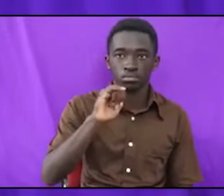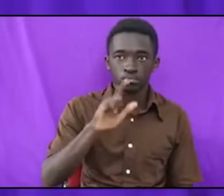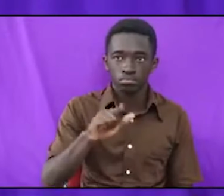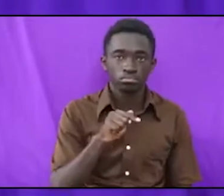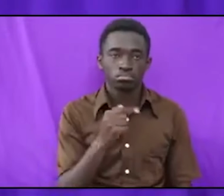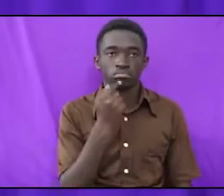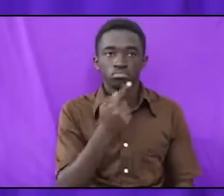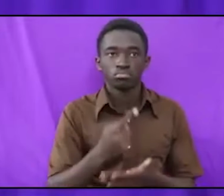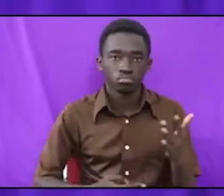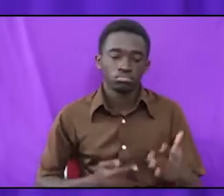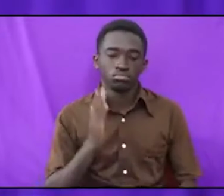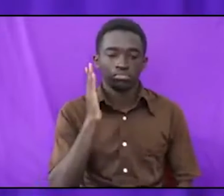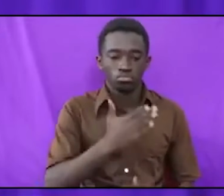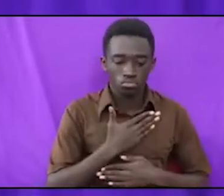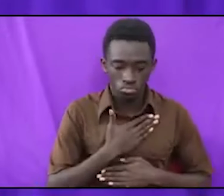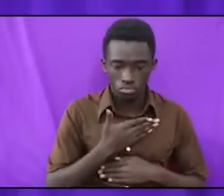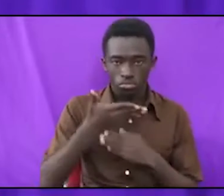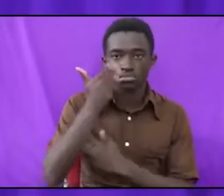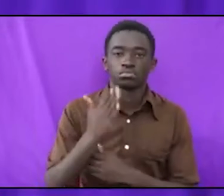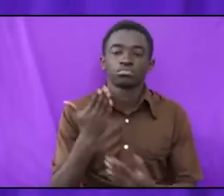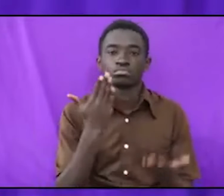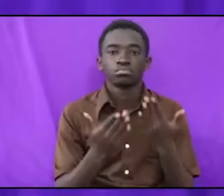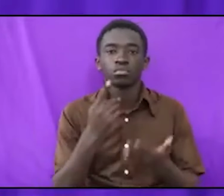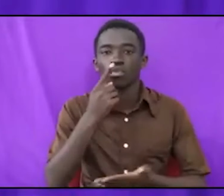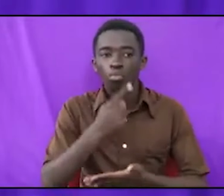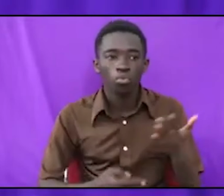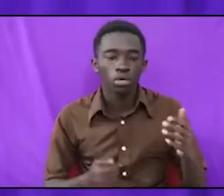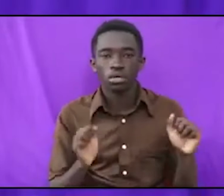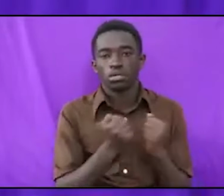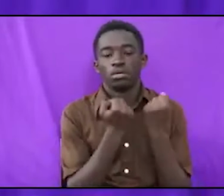regardless of the consequences, number one, but